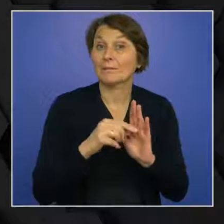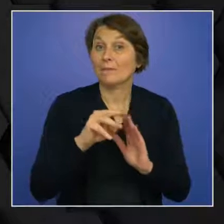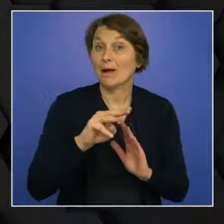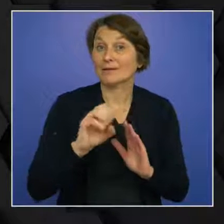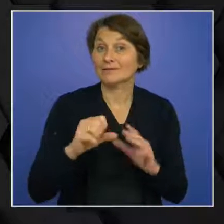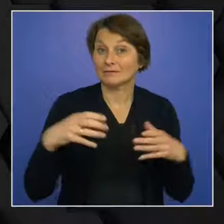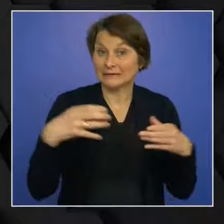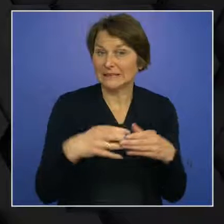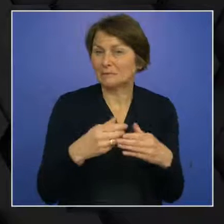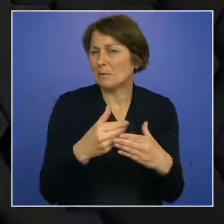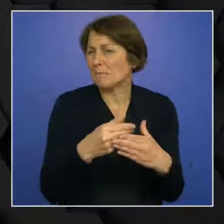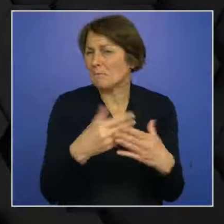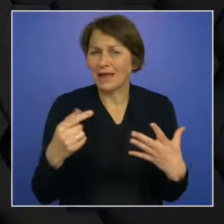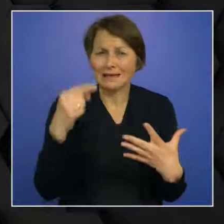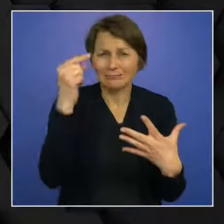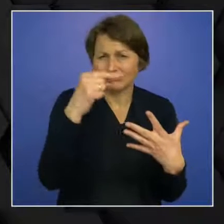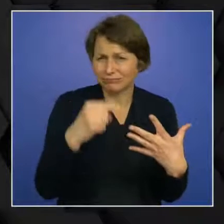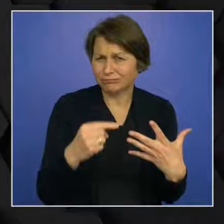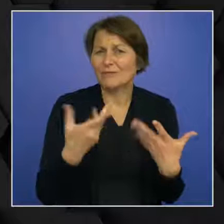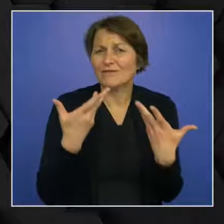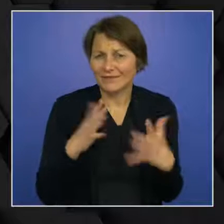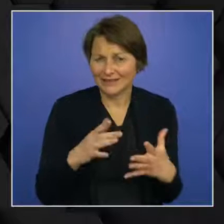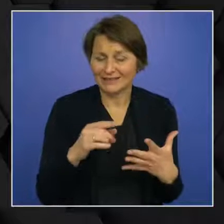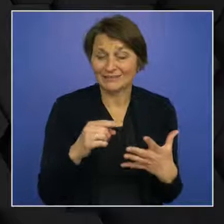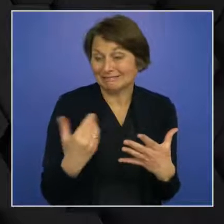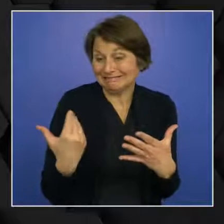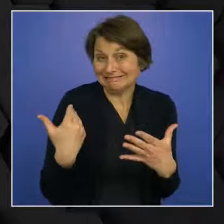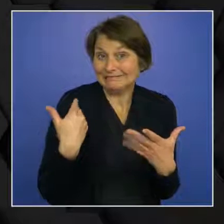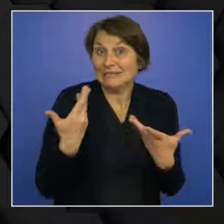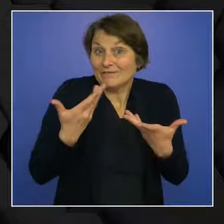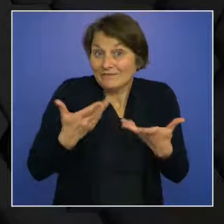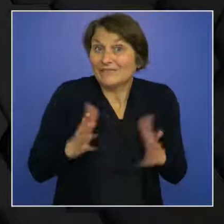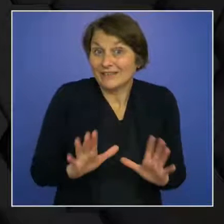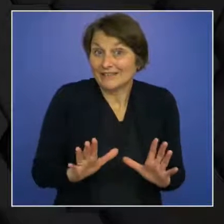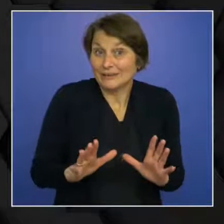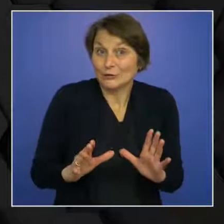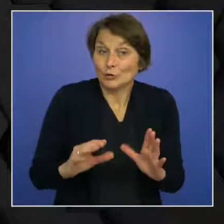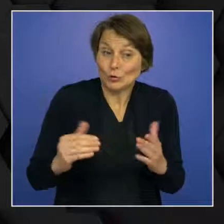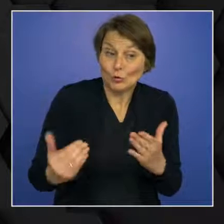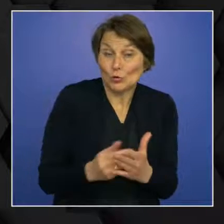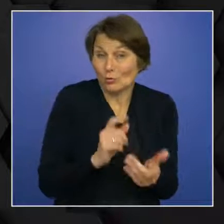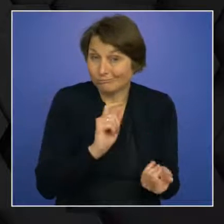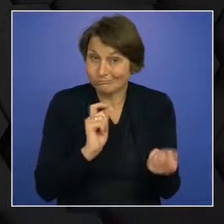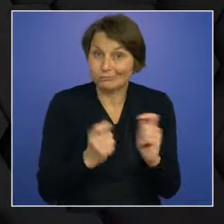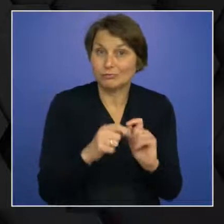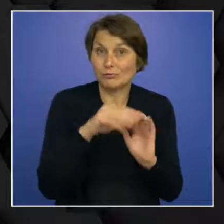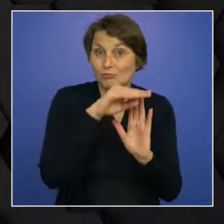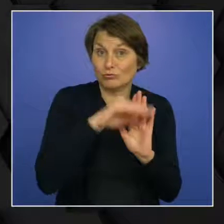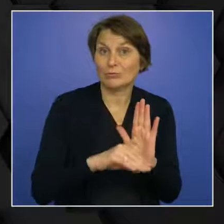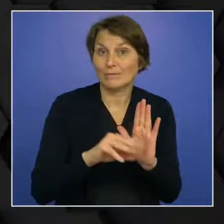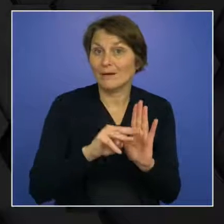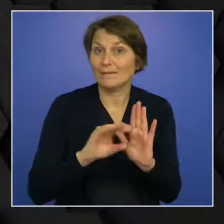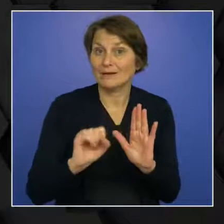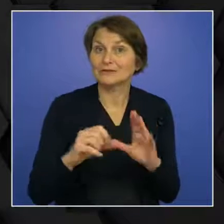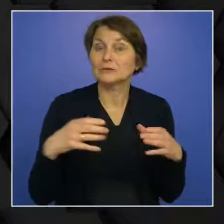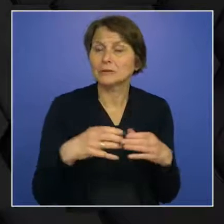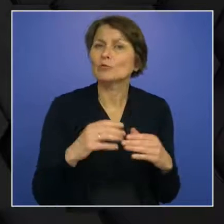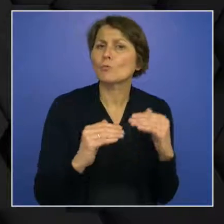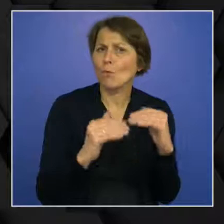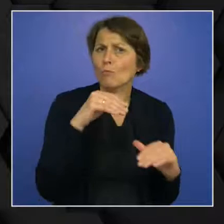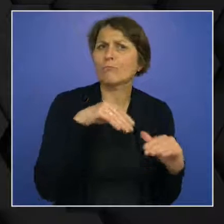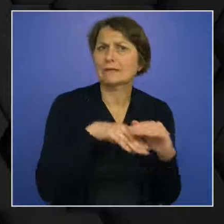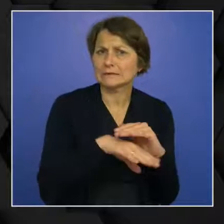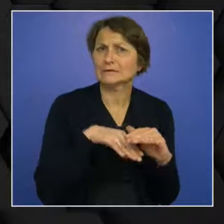in the latest updates, we have this new that you can pin people in a more accessible way, so that you can